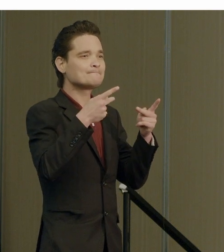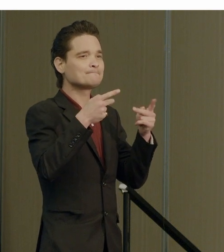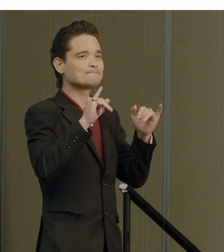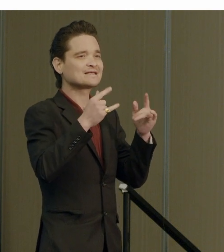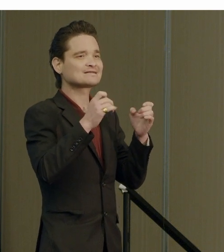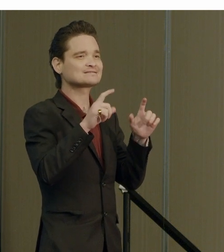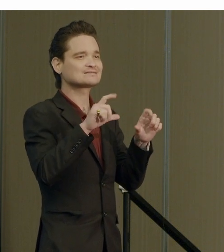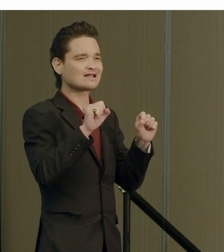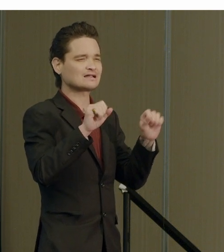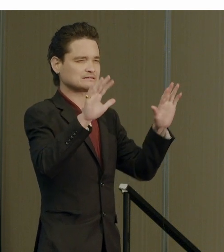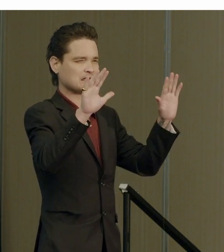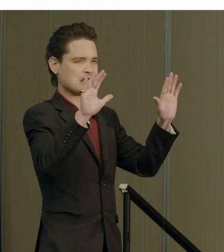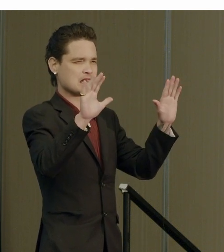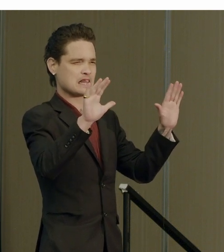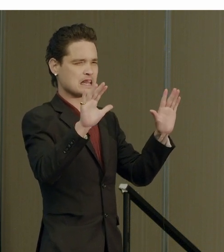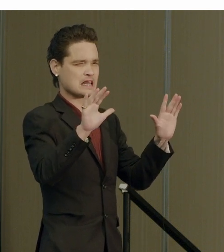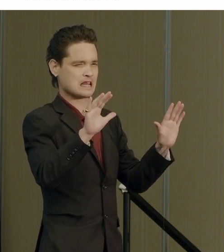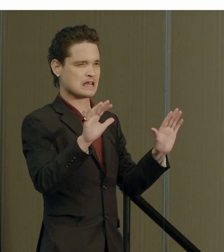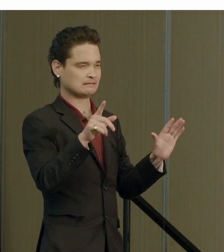better responsive formats.